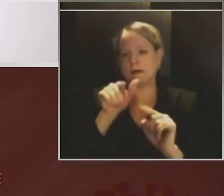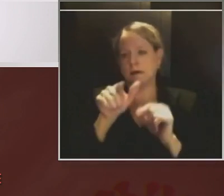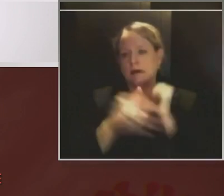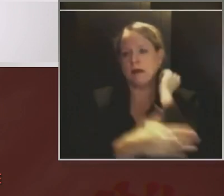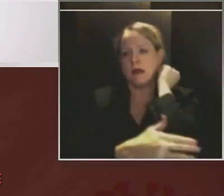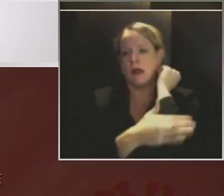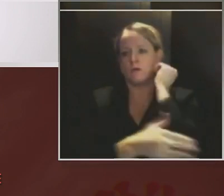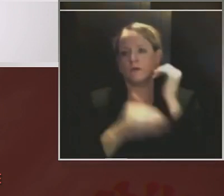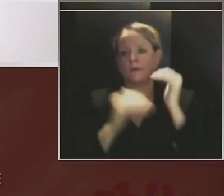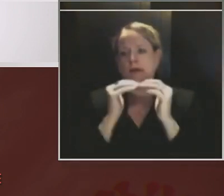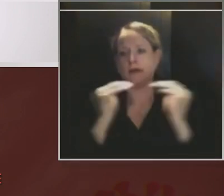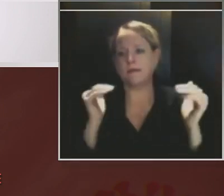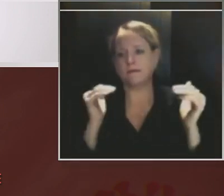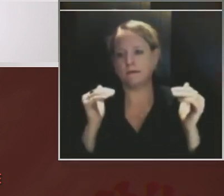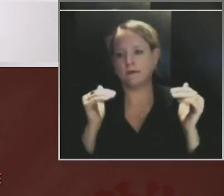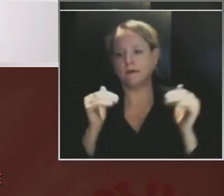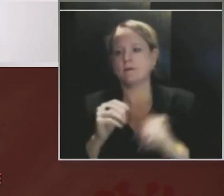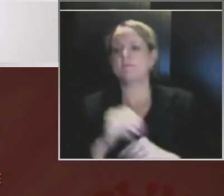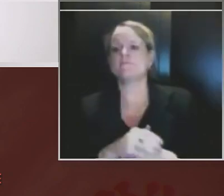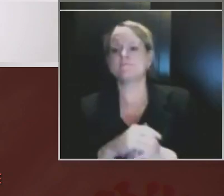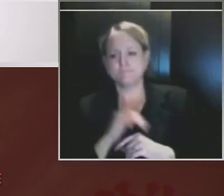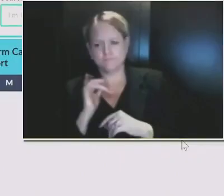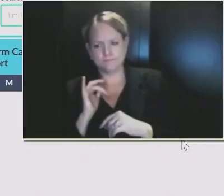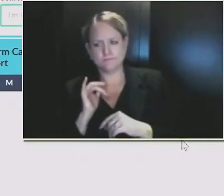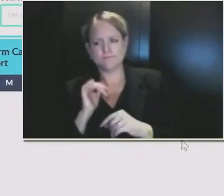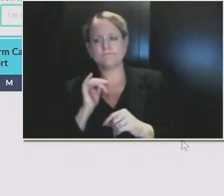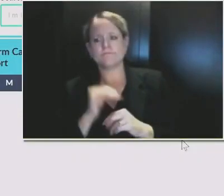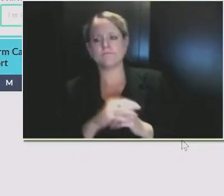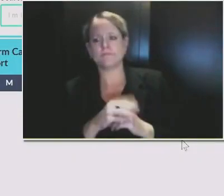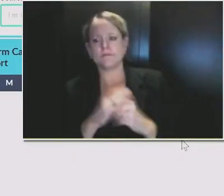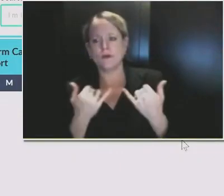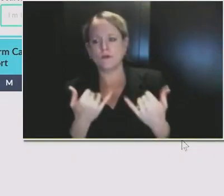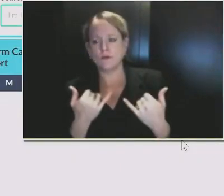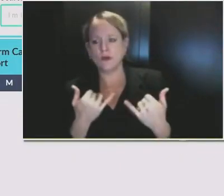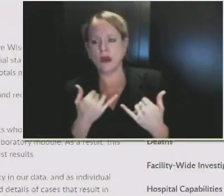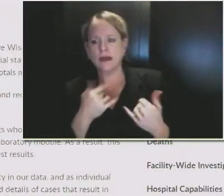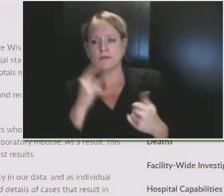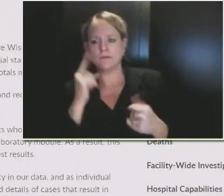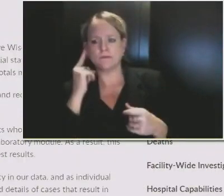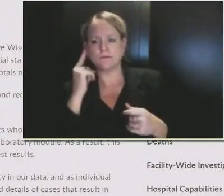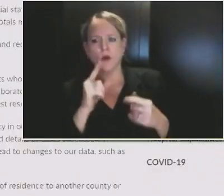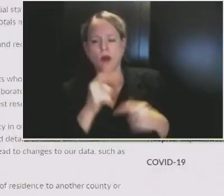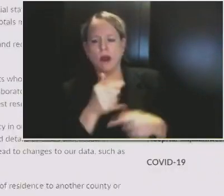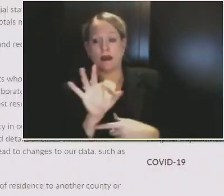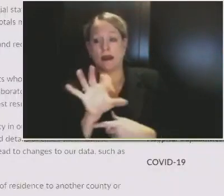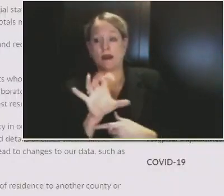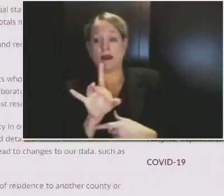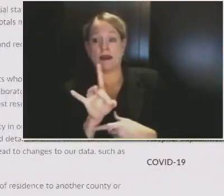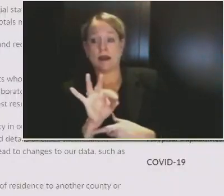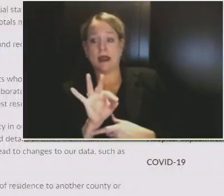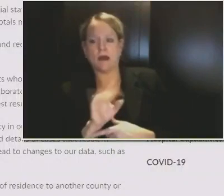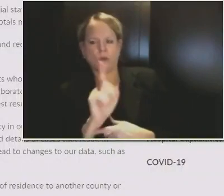find that? Sure. So under our county level data page, we do have all